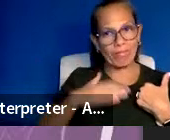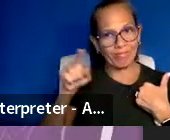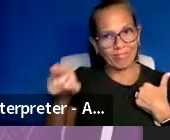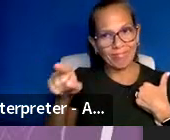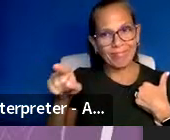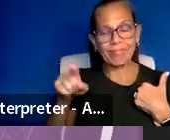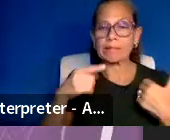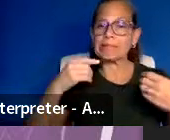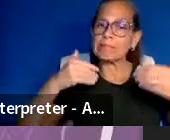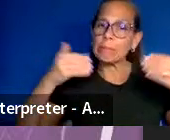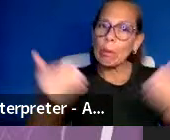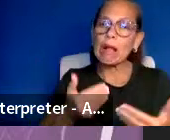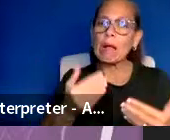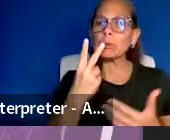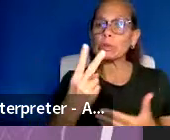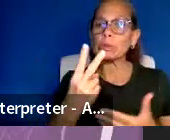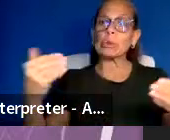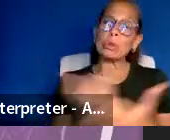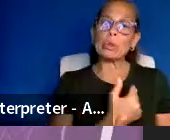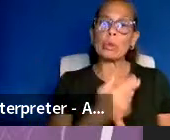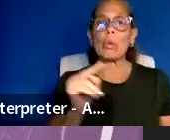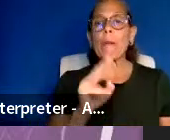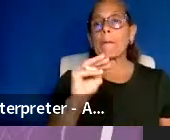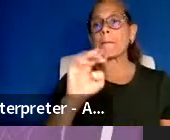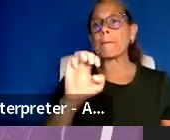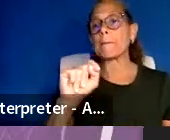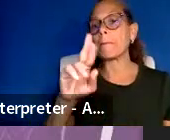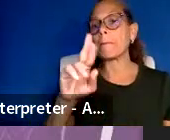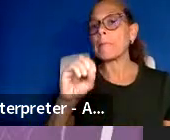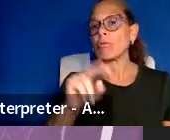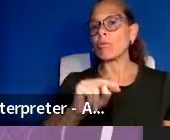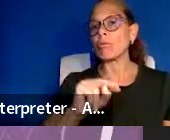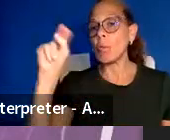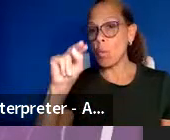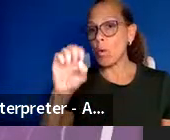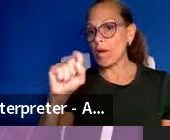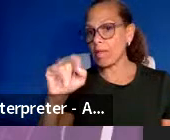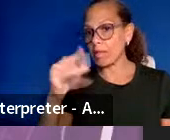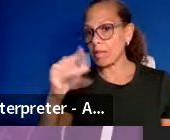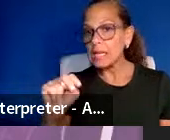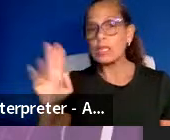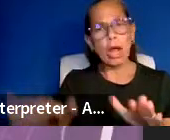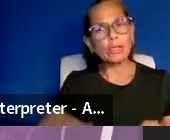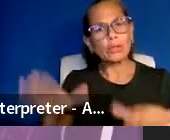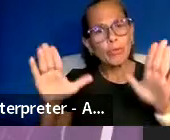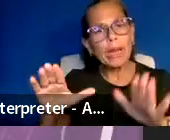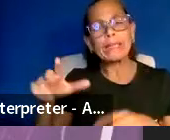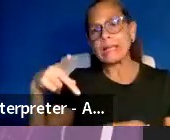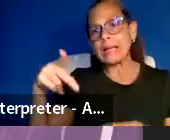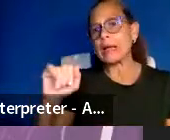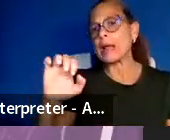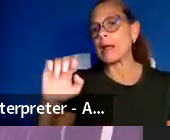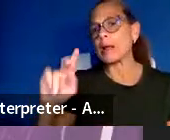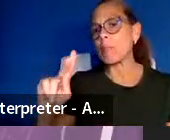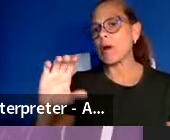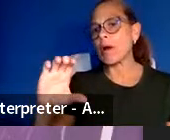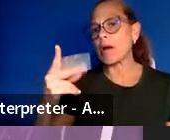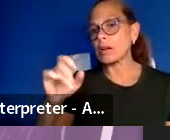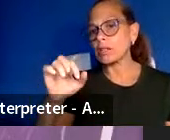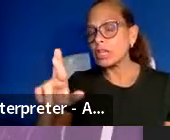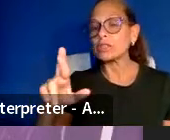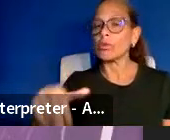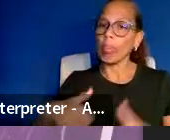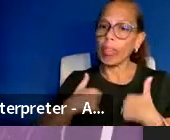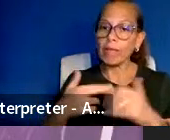welcome 2 new Metro North stations, right? I am someone who was raised in Parkchester and certainly now live and